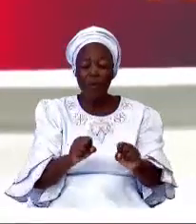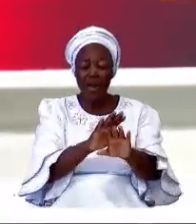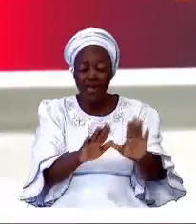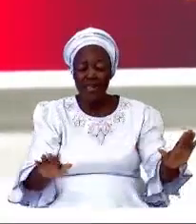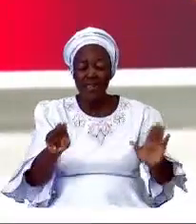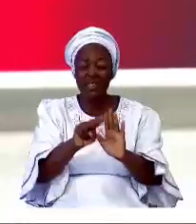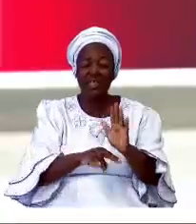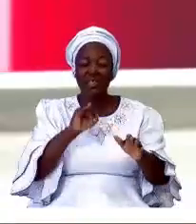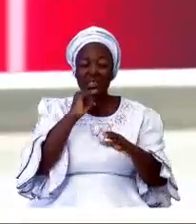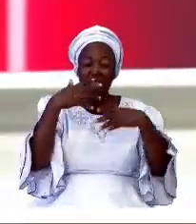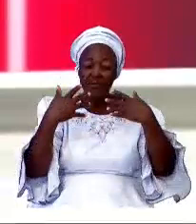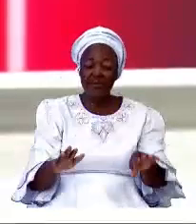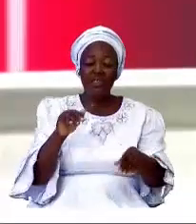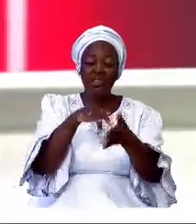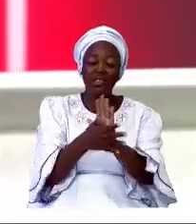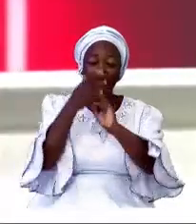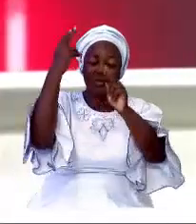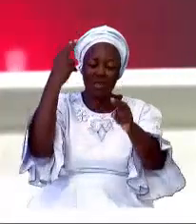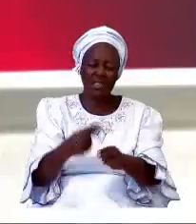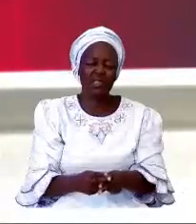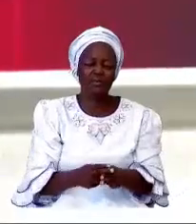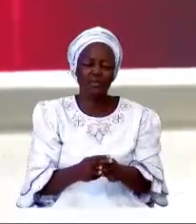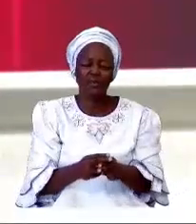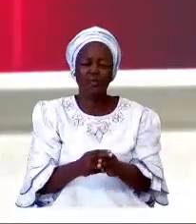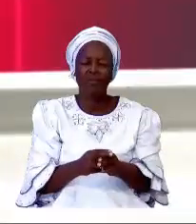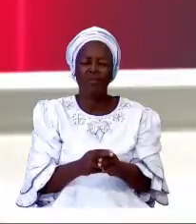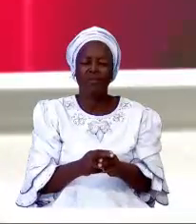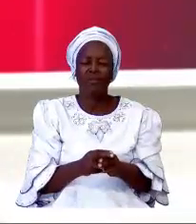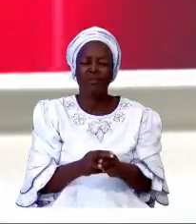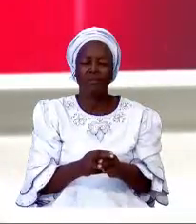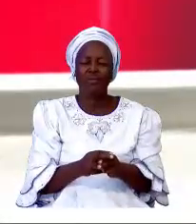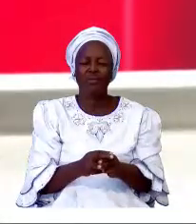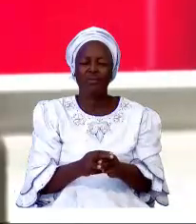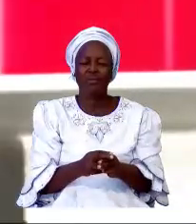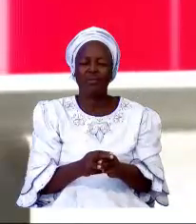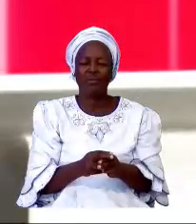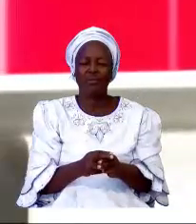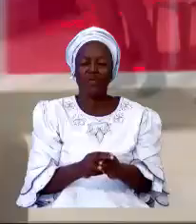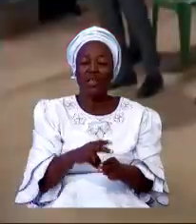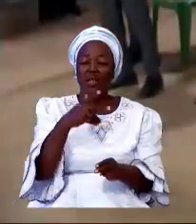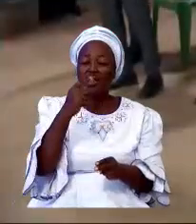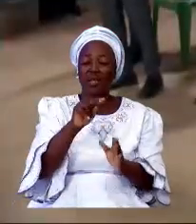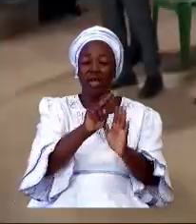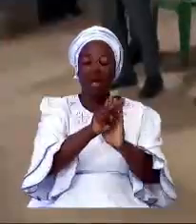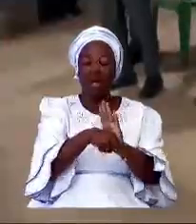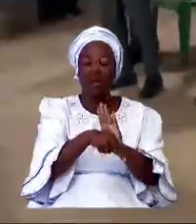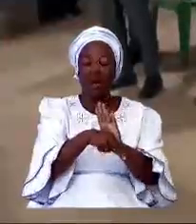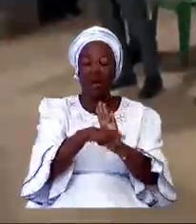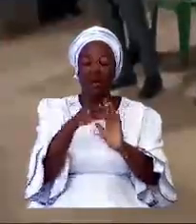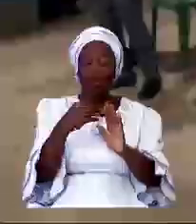And the hour of powerlessness is over in Jesus' name.